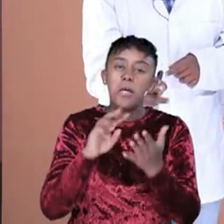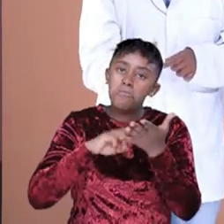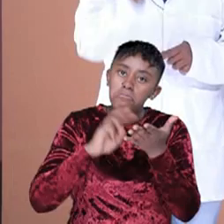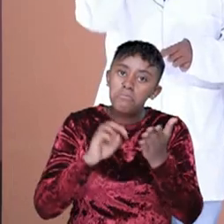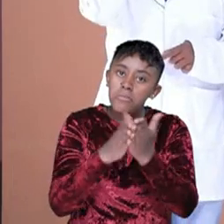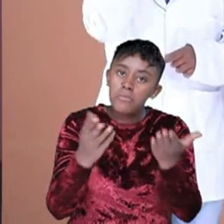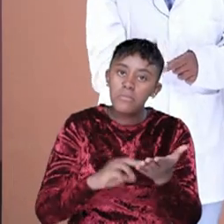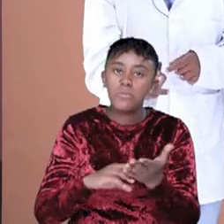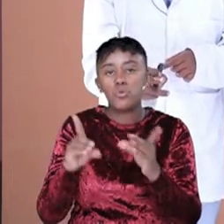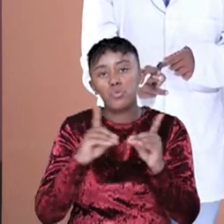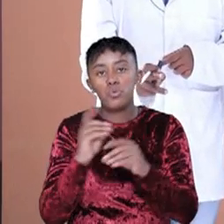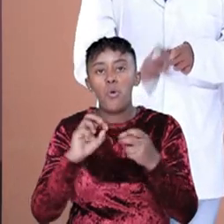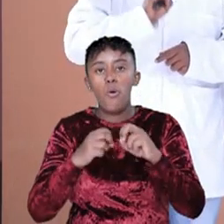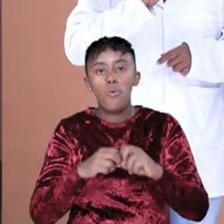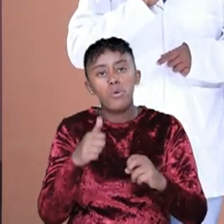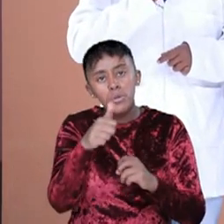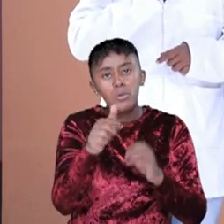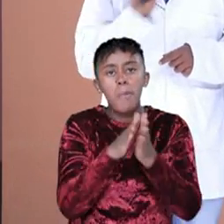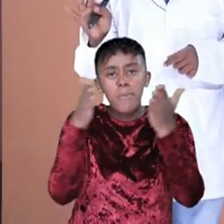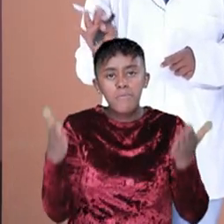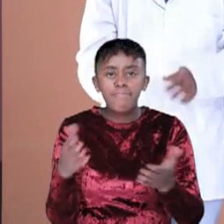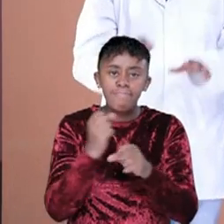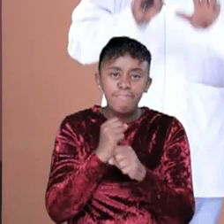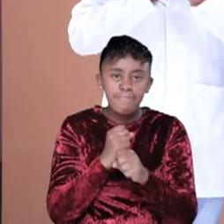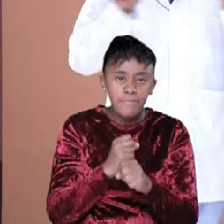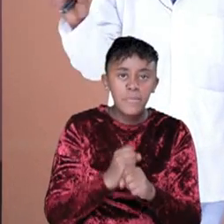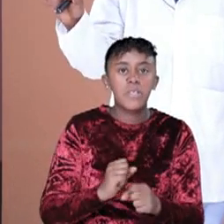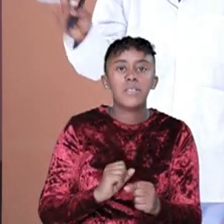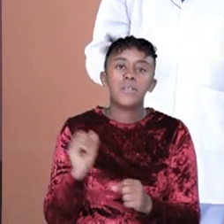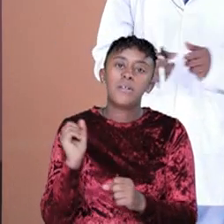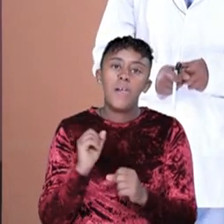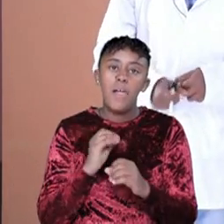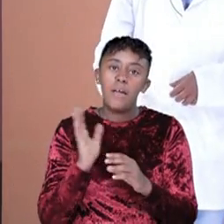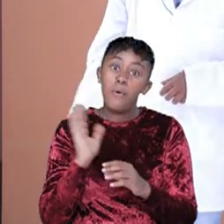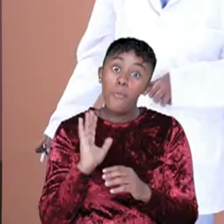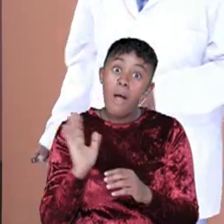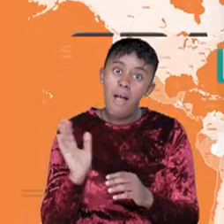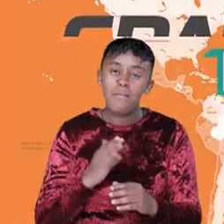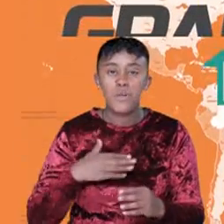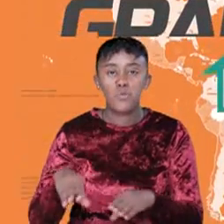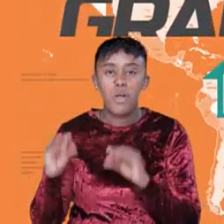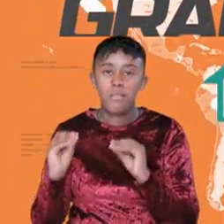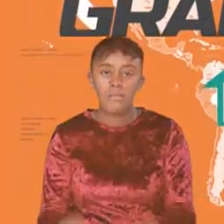the problem on your exercise book. Until the next lesson, goodbye, my students.